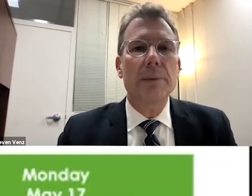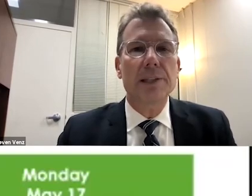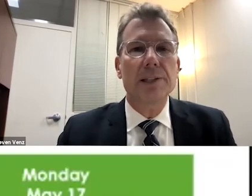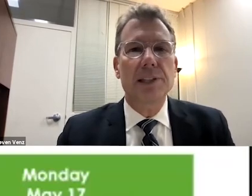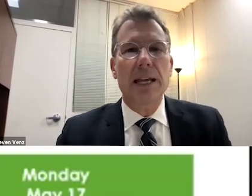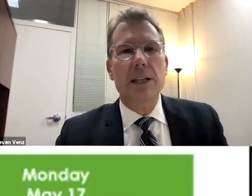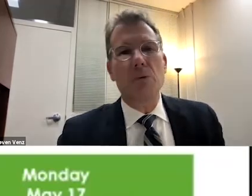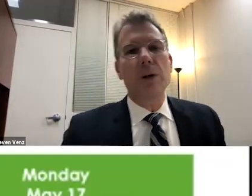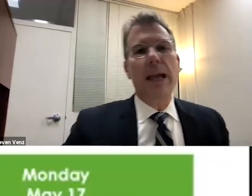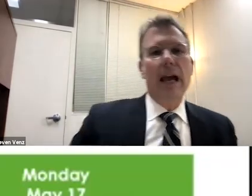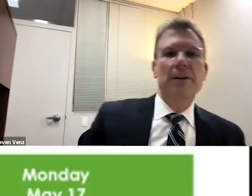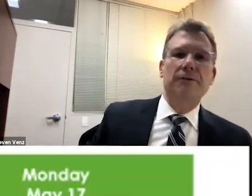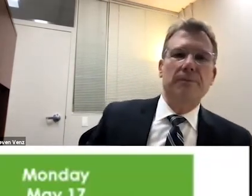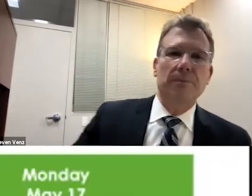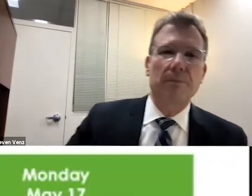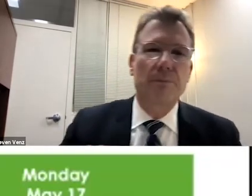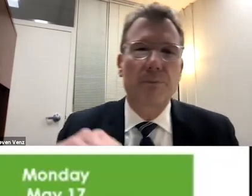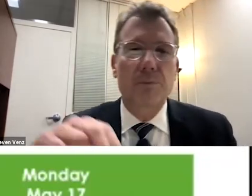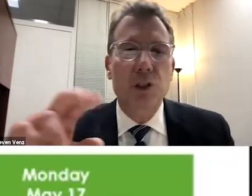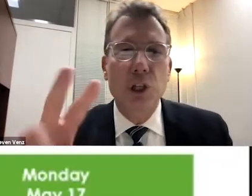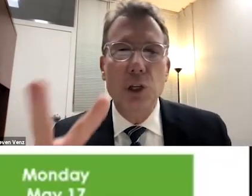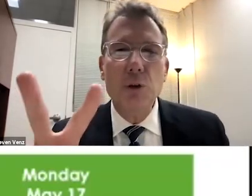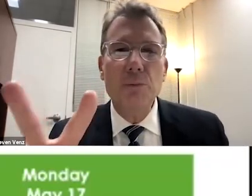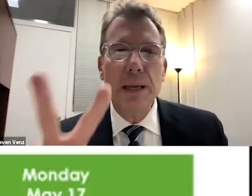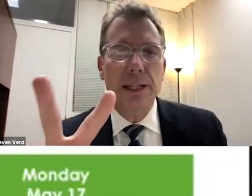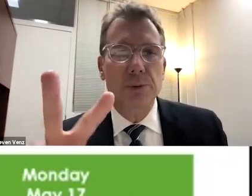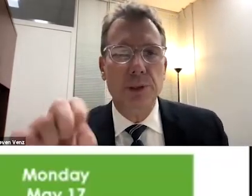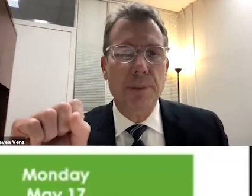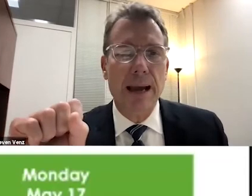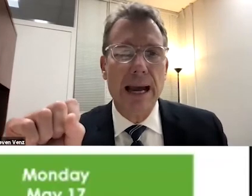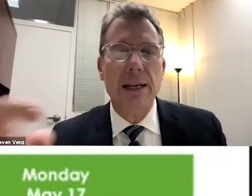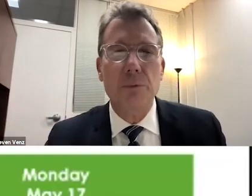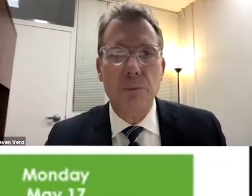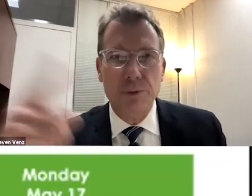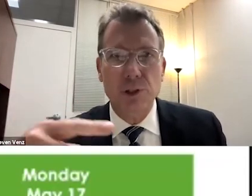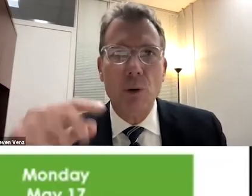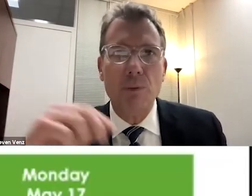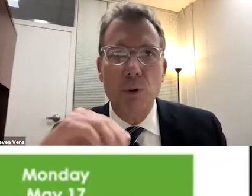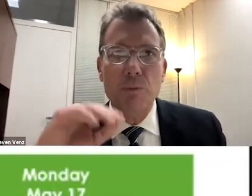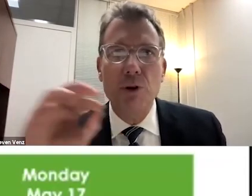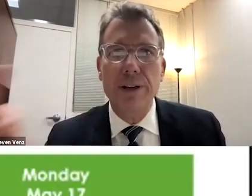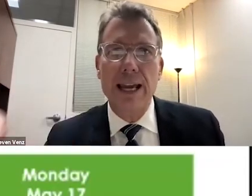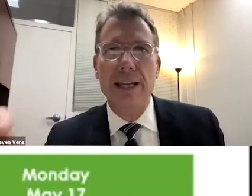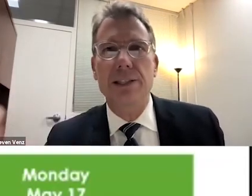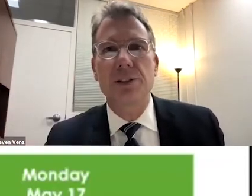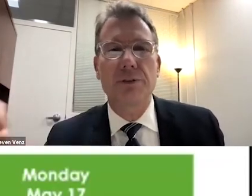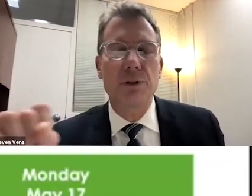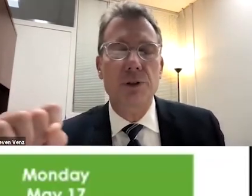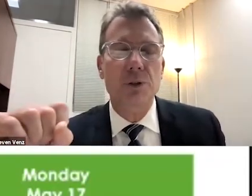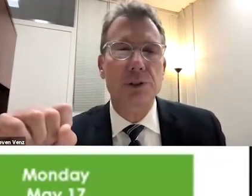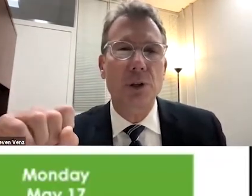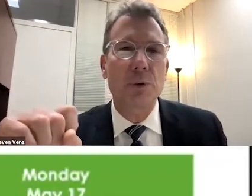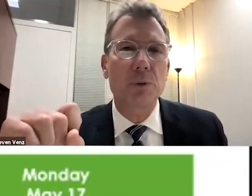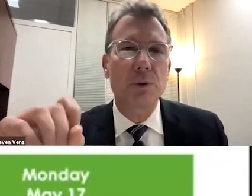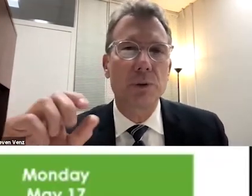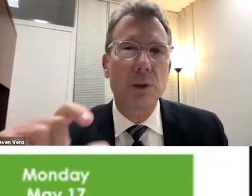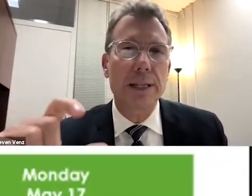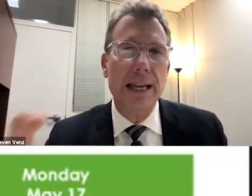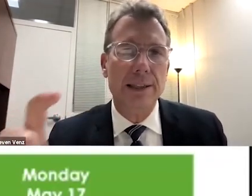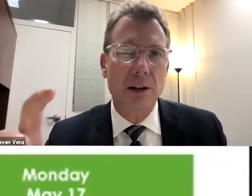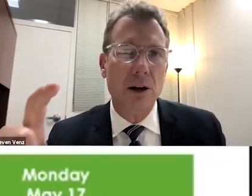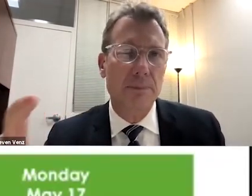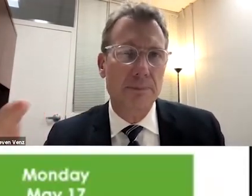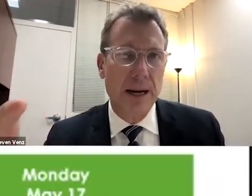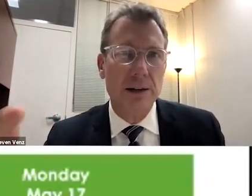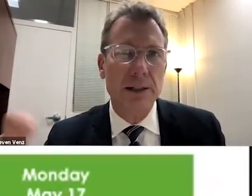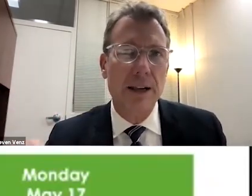with that being said, we have 2 meetings with the PAC, and so we're moving ahead to the future. So looking